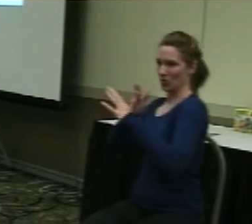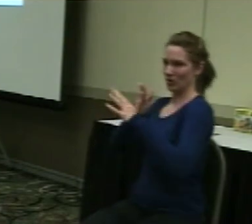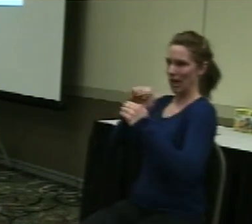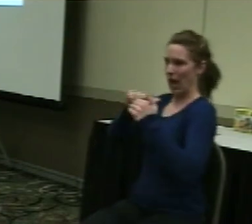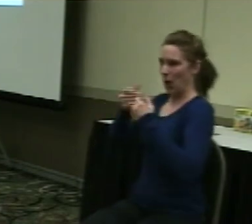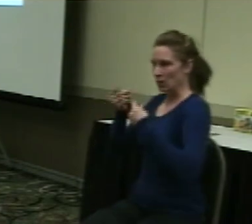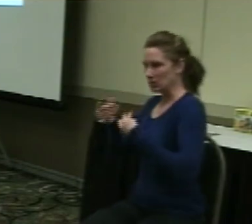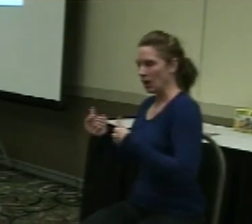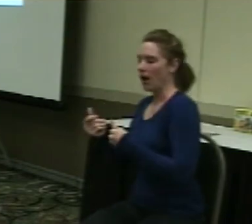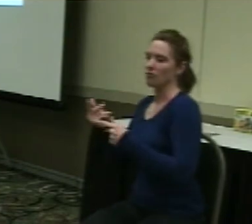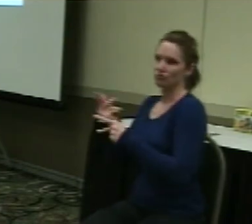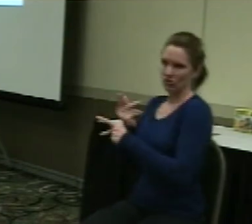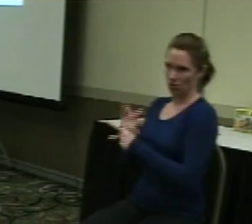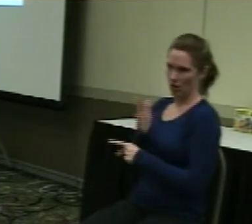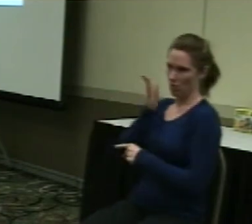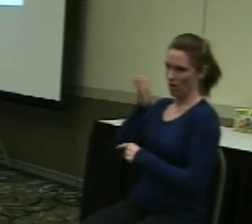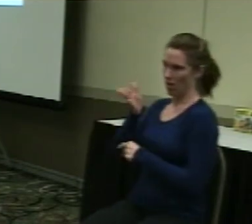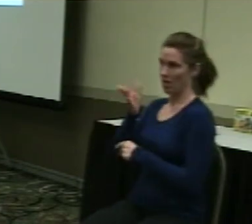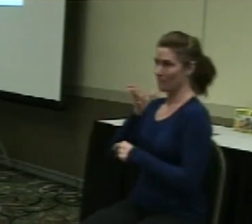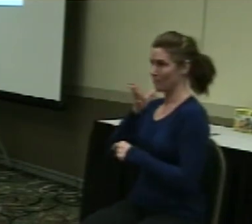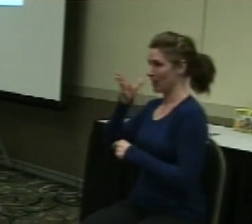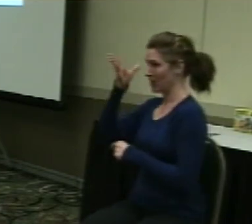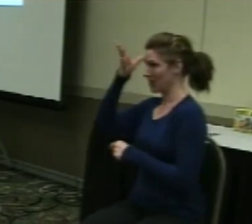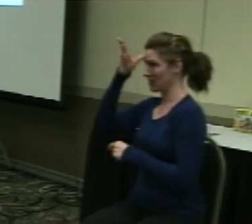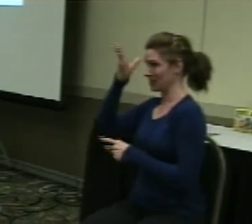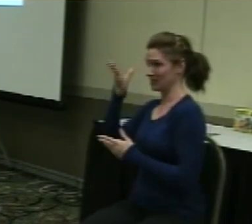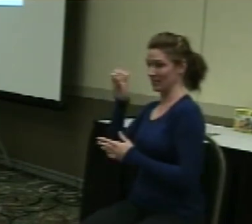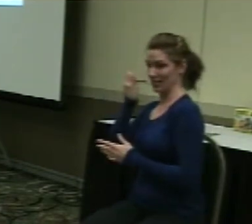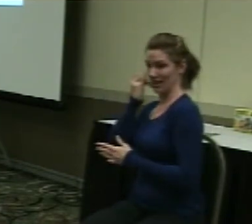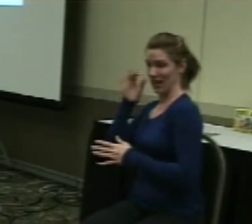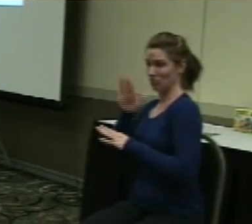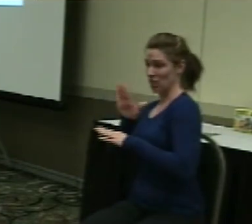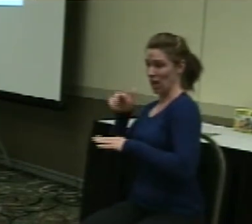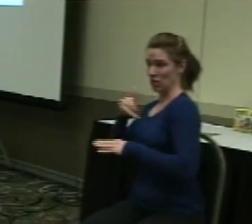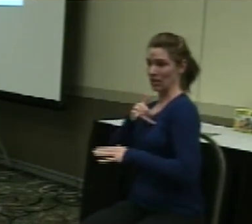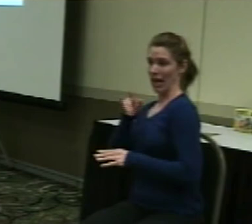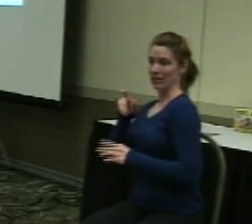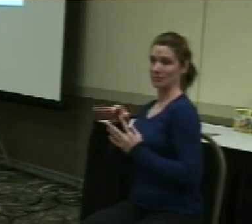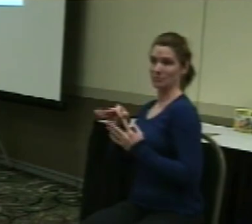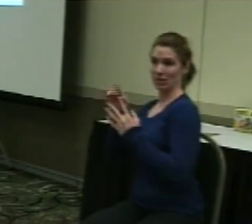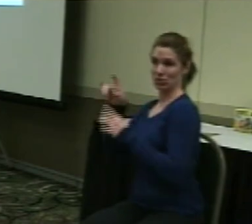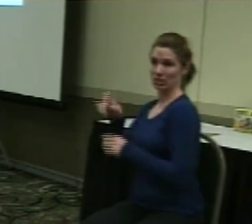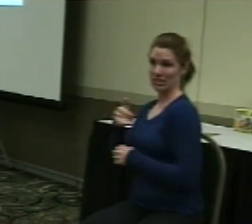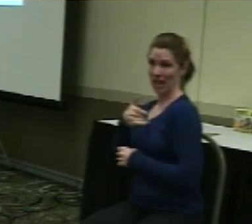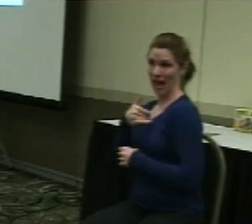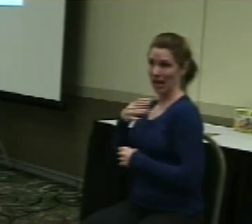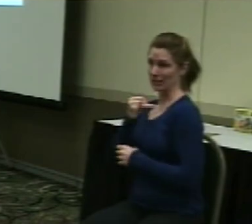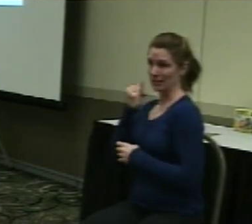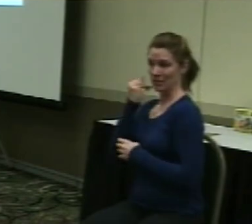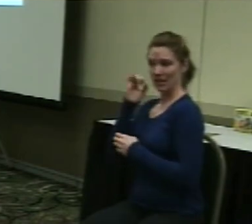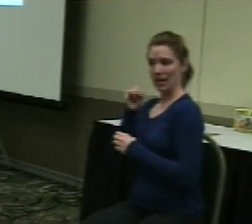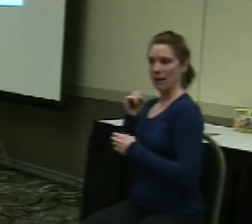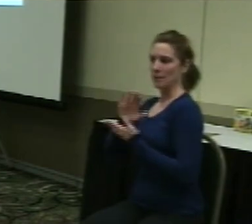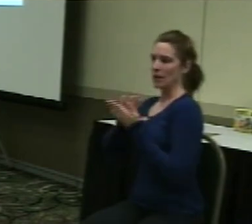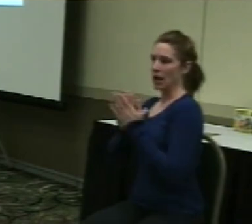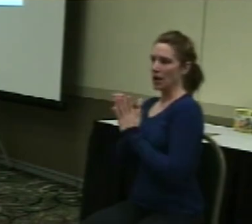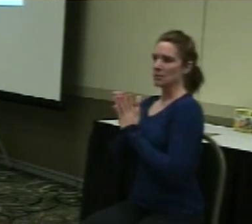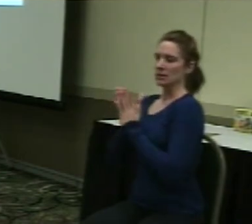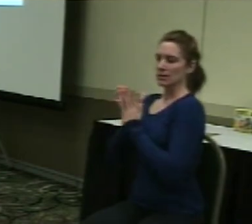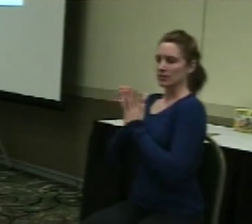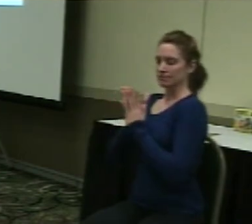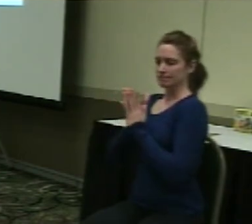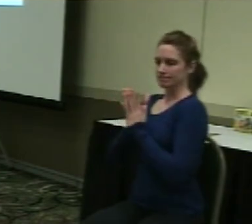know. And parents who have a child with a special need, if only they could get to the point that